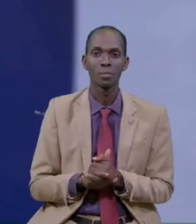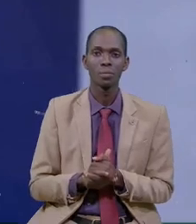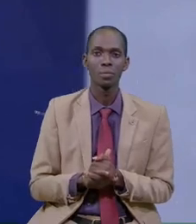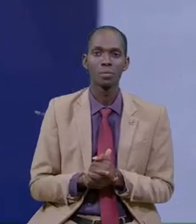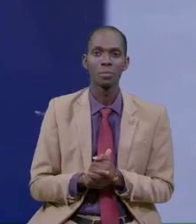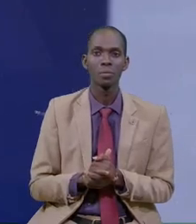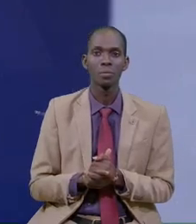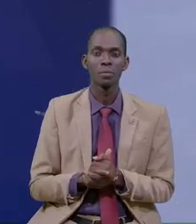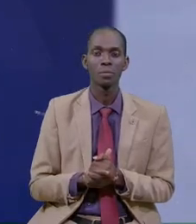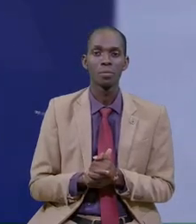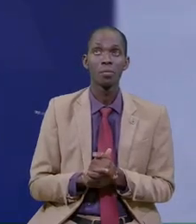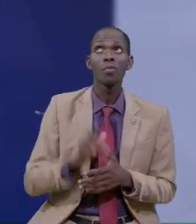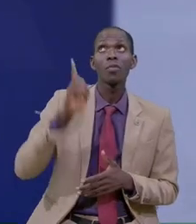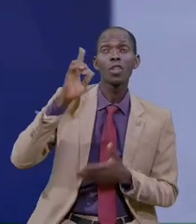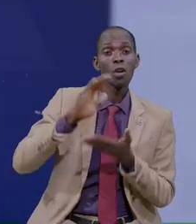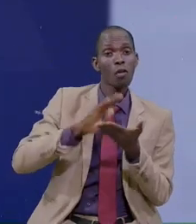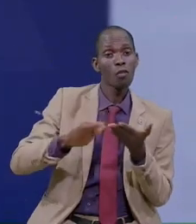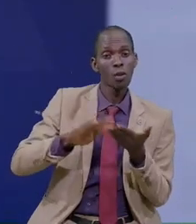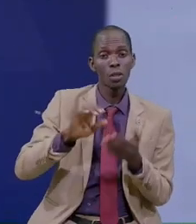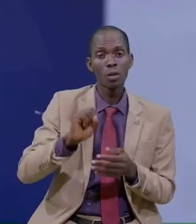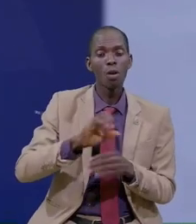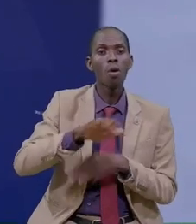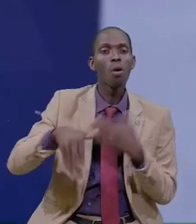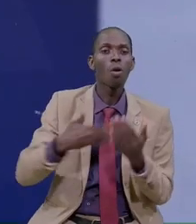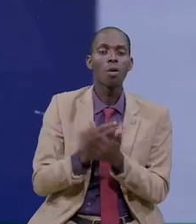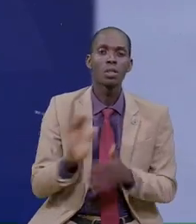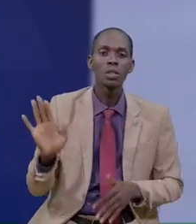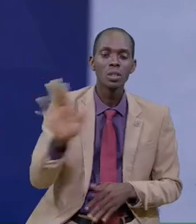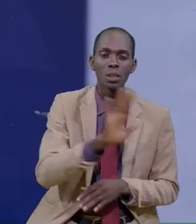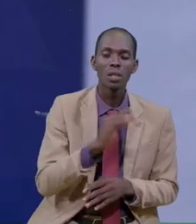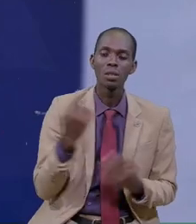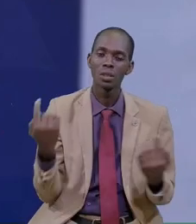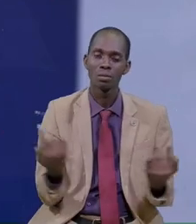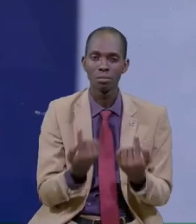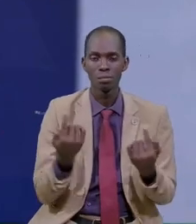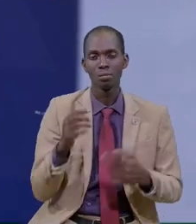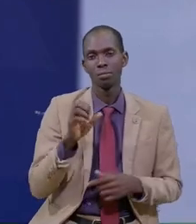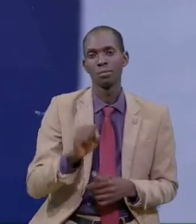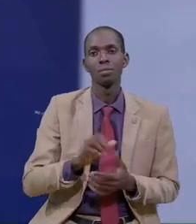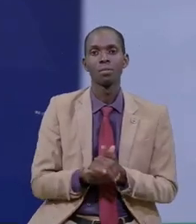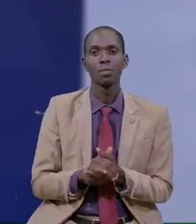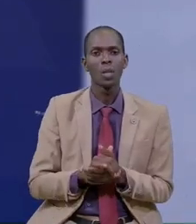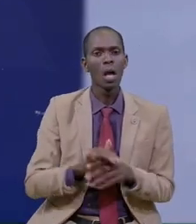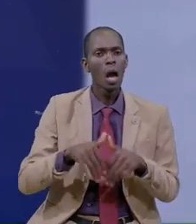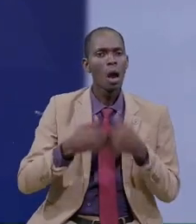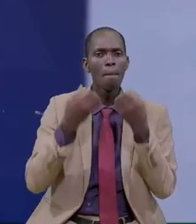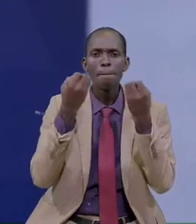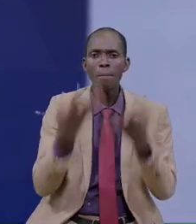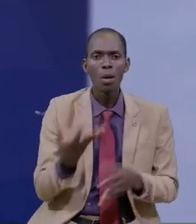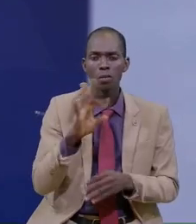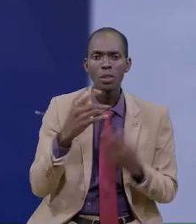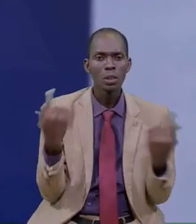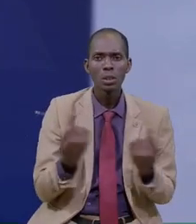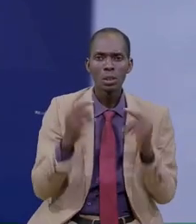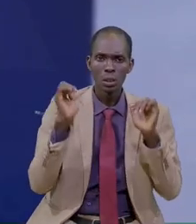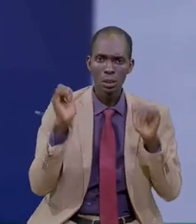healing. He forgives all thine iniquities. How many of your sins, transgression, and